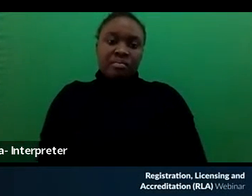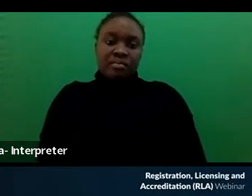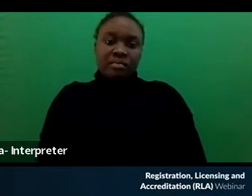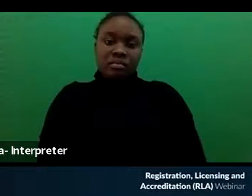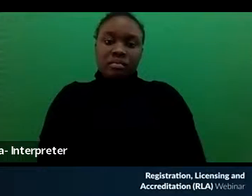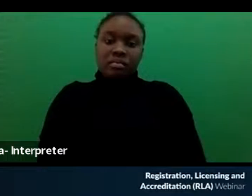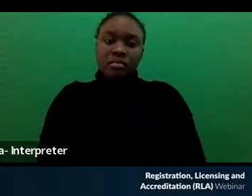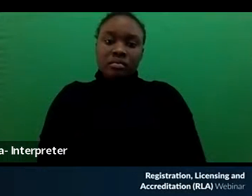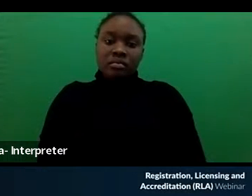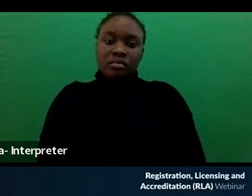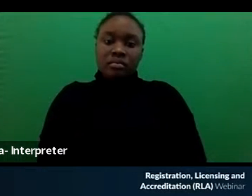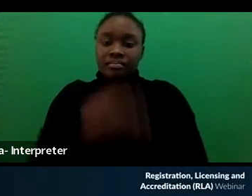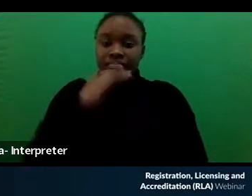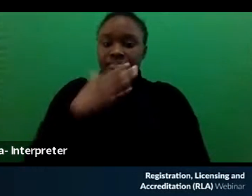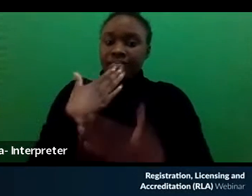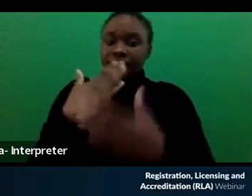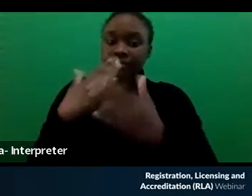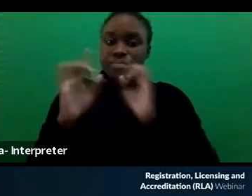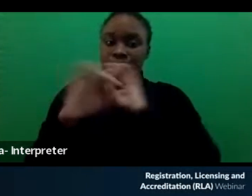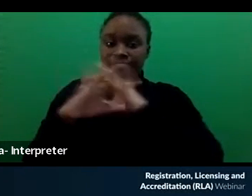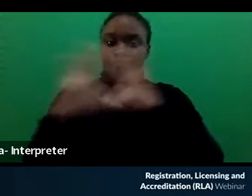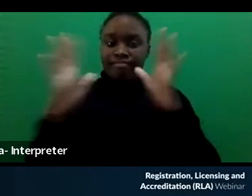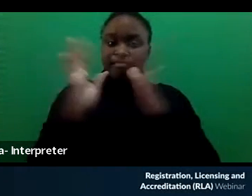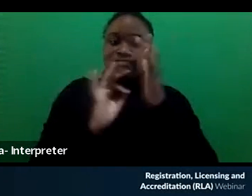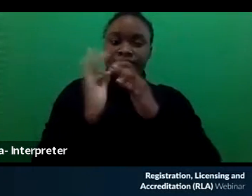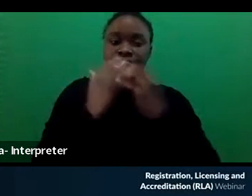Thank you, Dashin, for clarifying that for us.